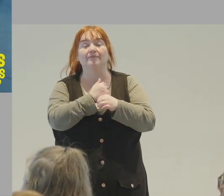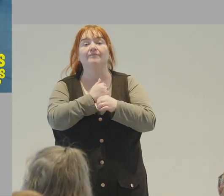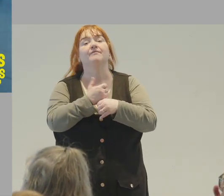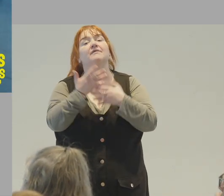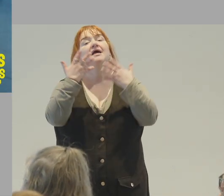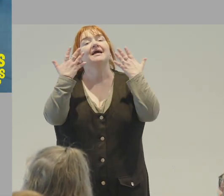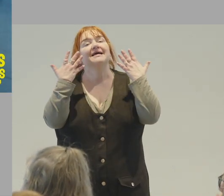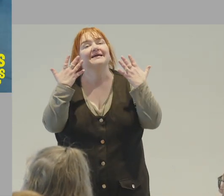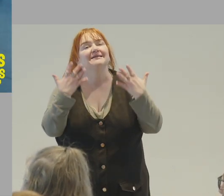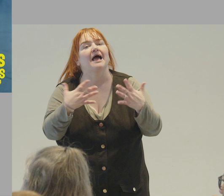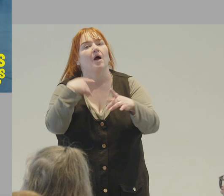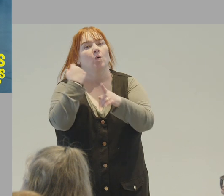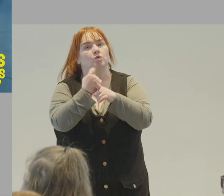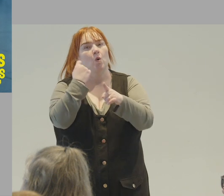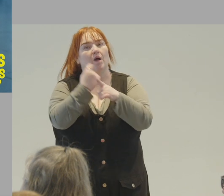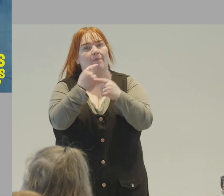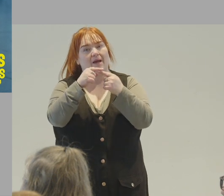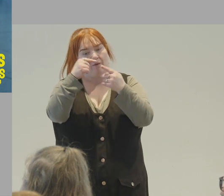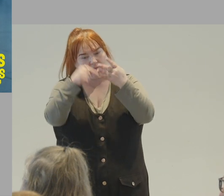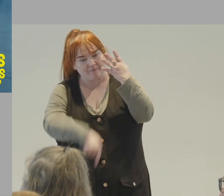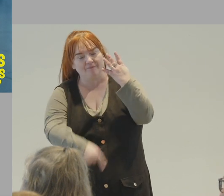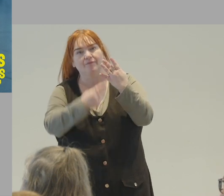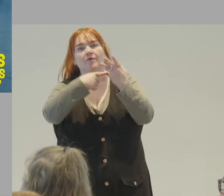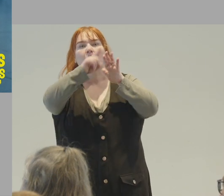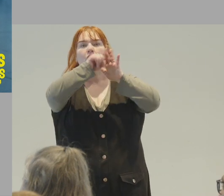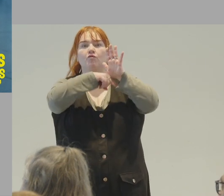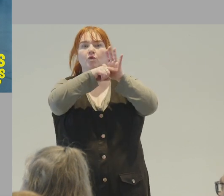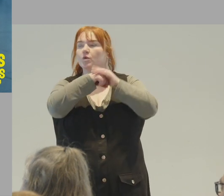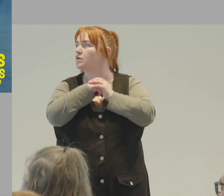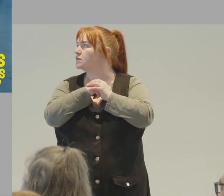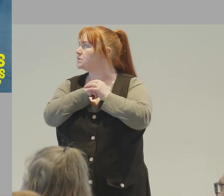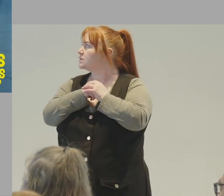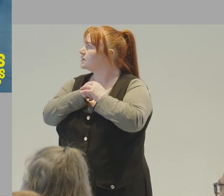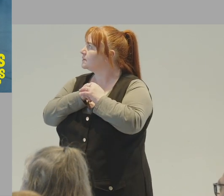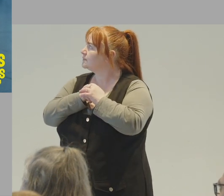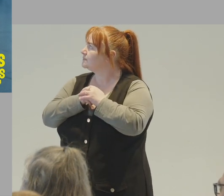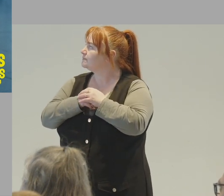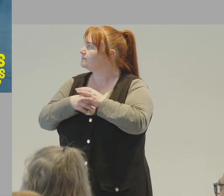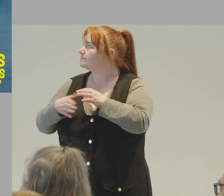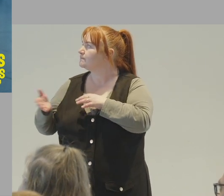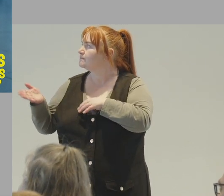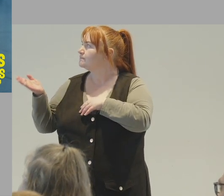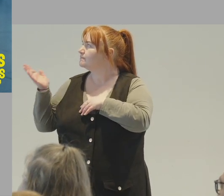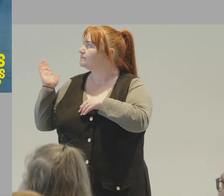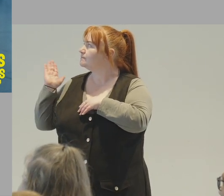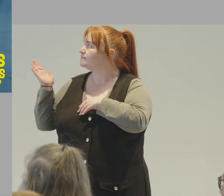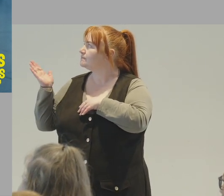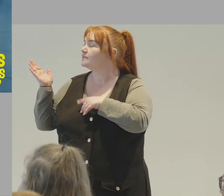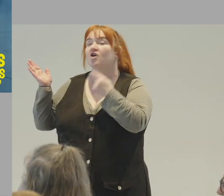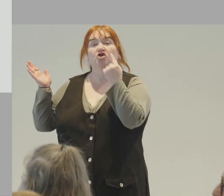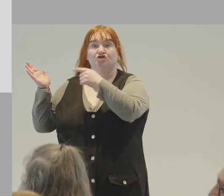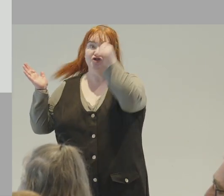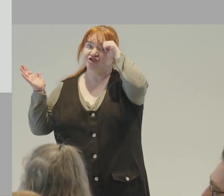at some of the rules. This is Anna Constable, who's an associate artist of Access Lowry, and she knows the rules, I think.